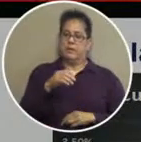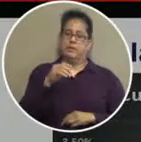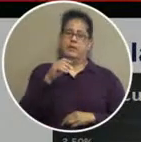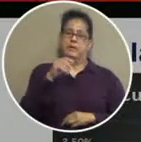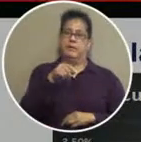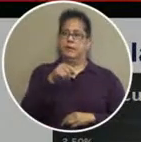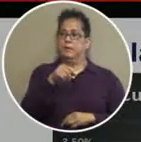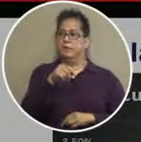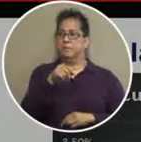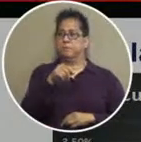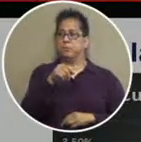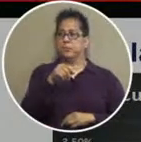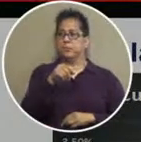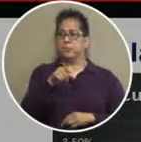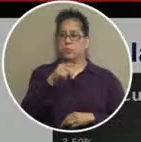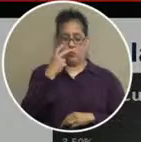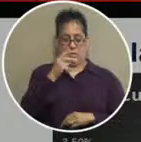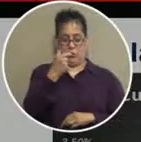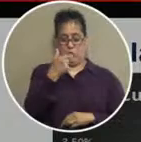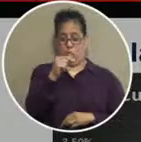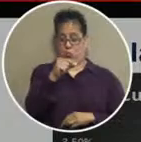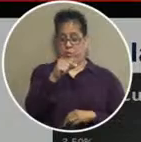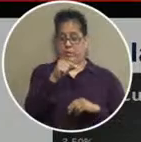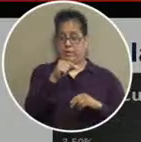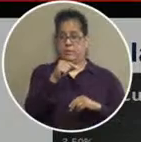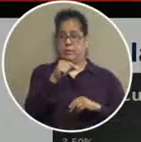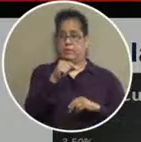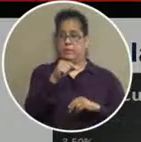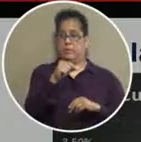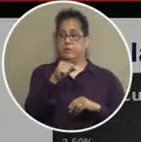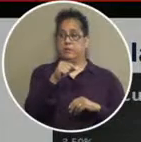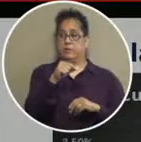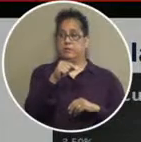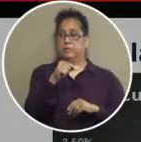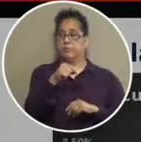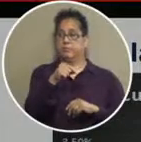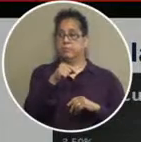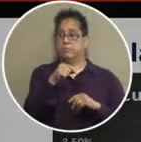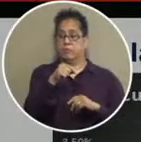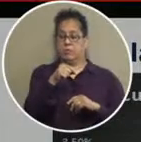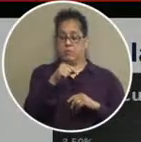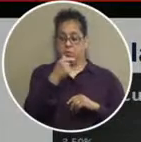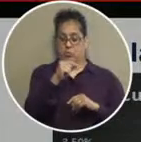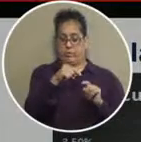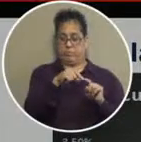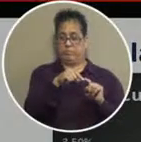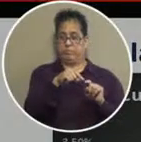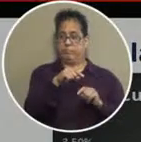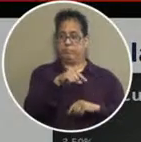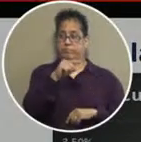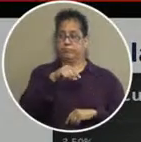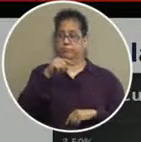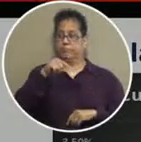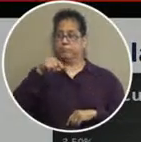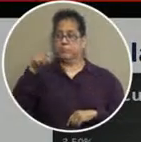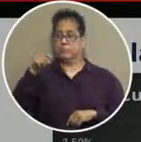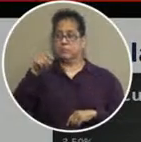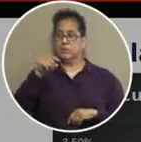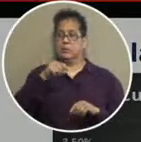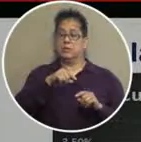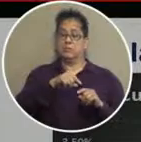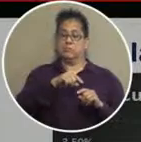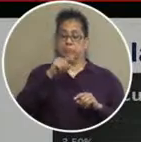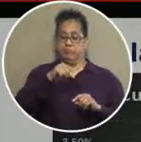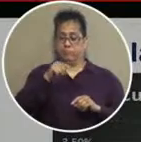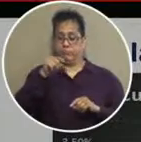And if we see the line in green, the case fatality rate, even though it has an upward trend, hopefully